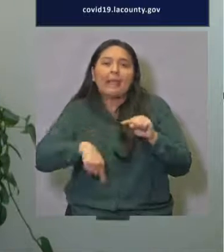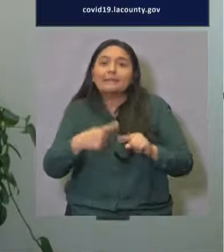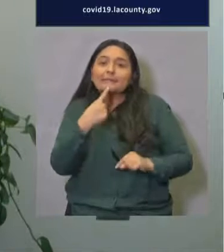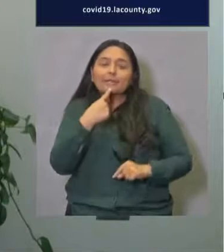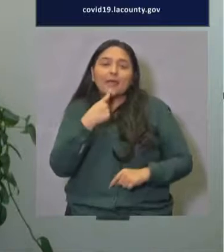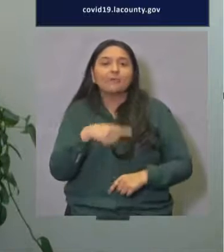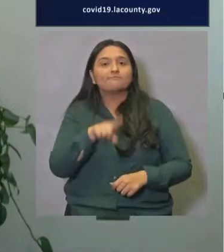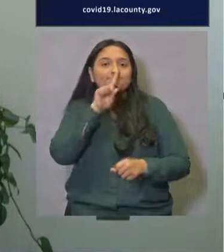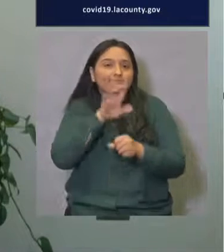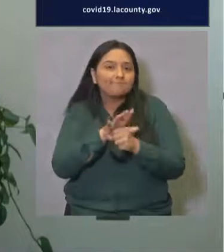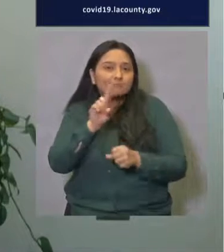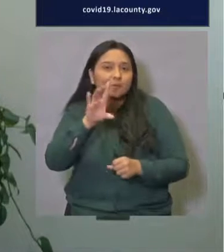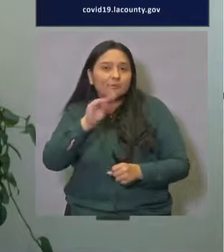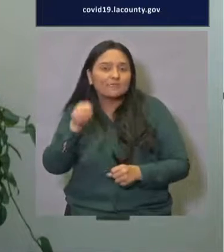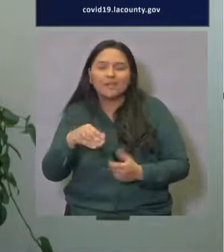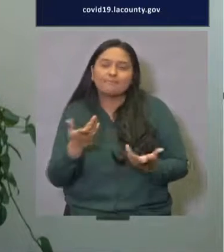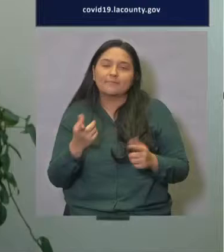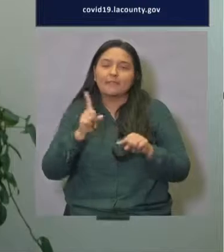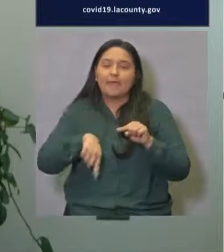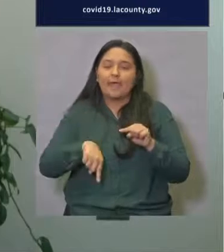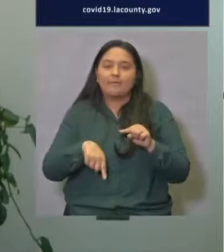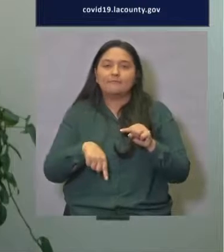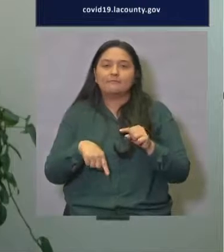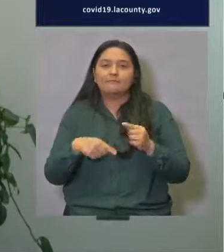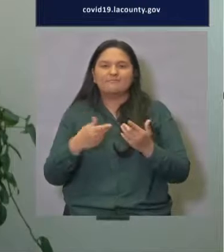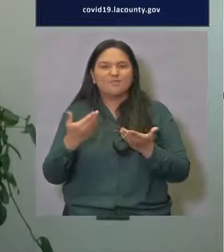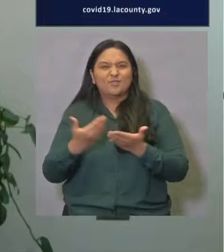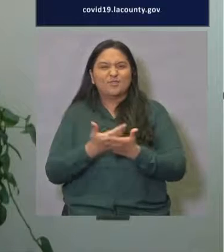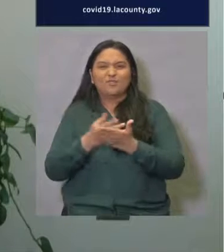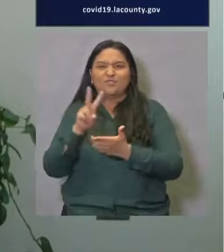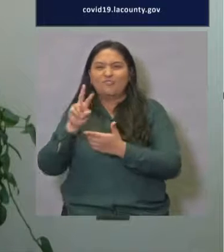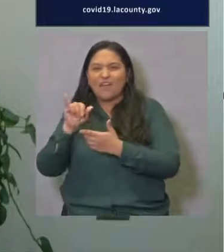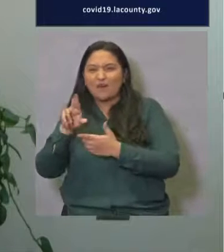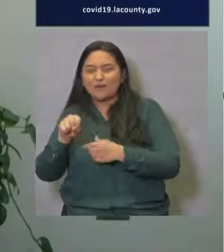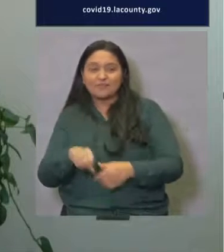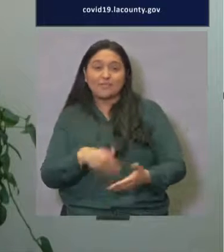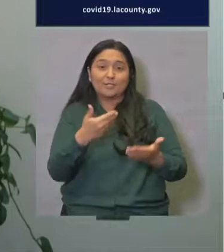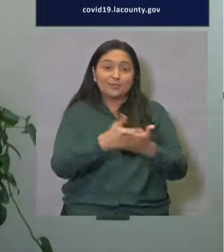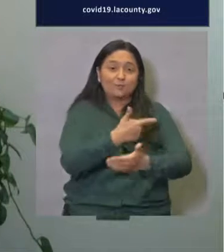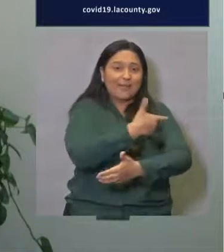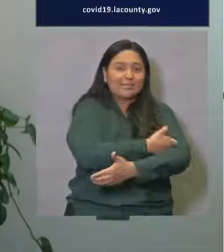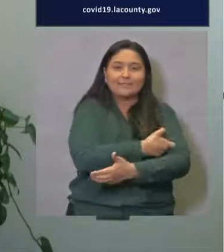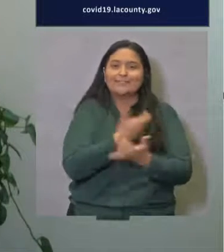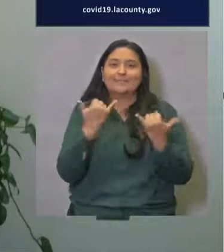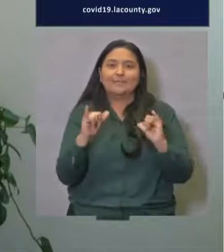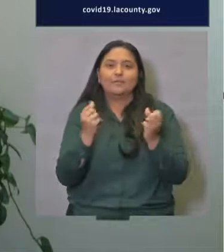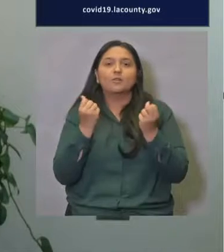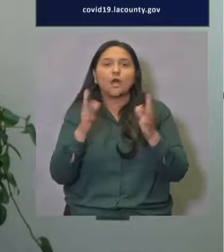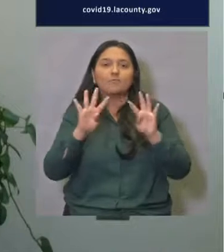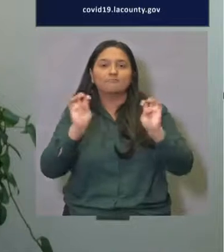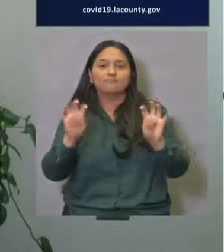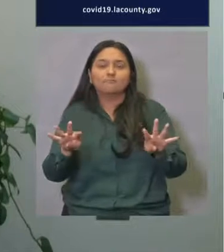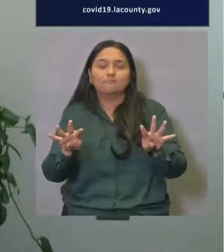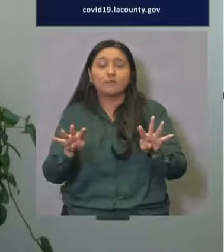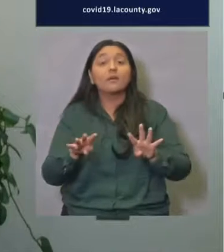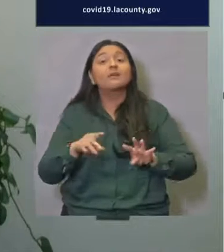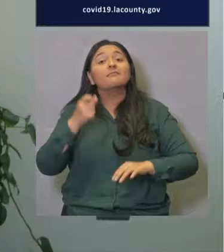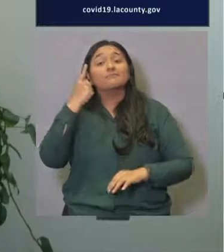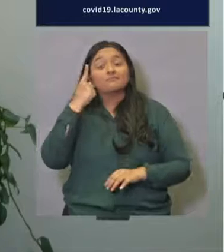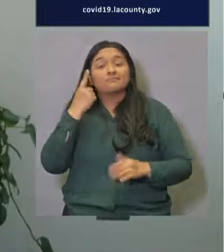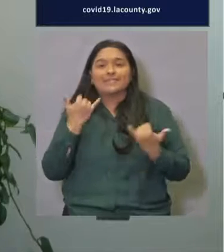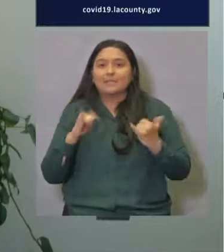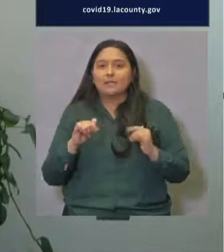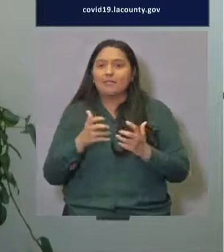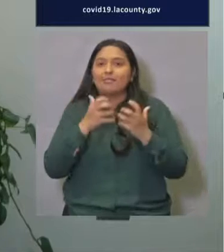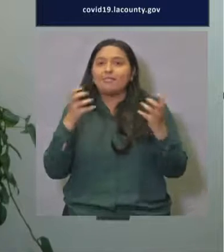100% certainty with a new virus and new vaccines. But I do think there's a lot of truth in what's being said. I think there are